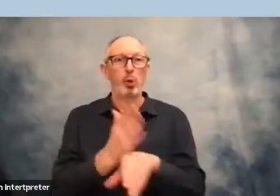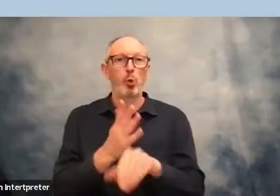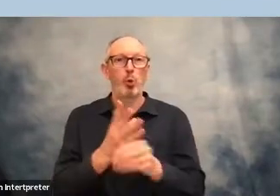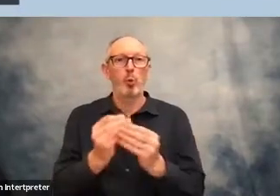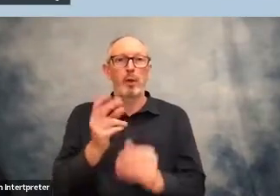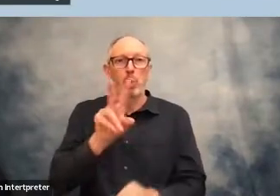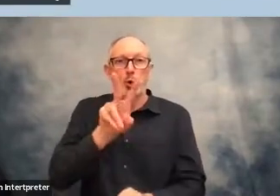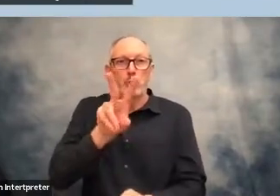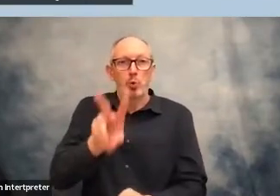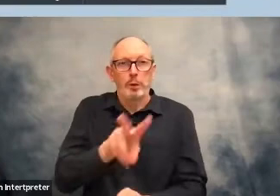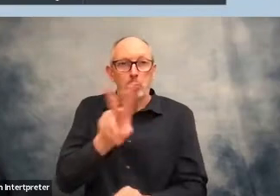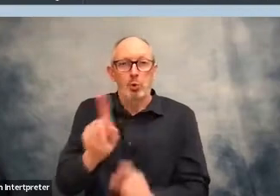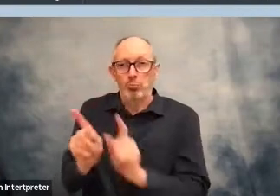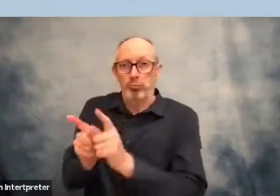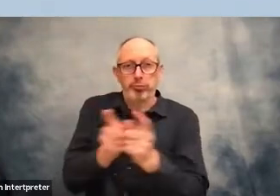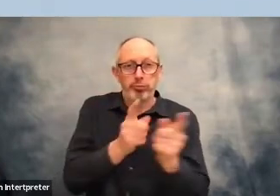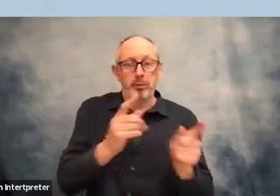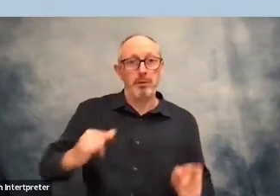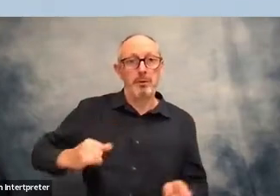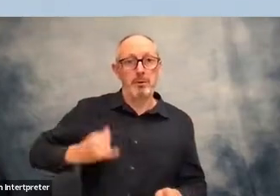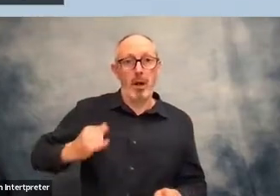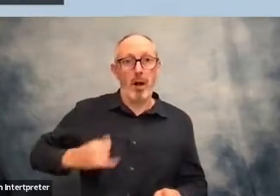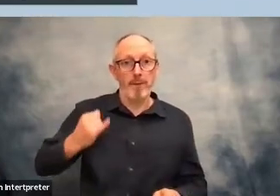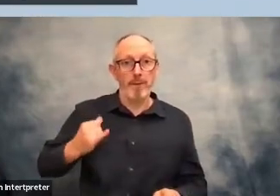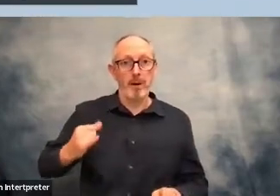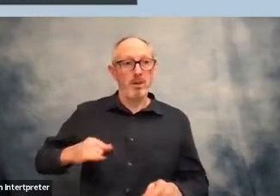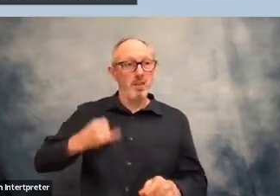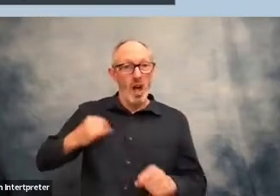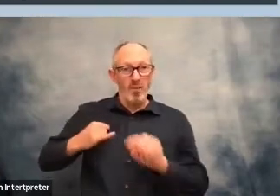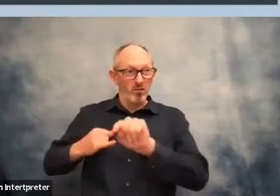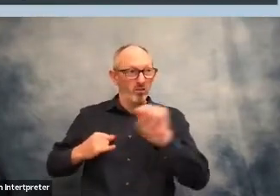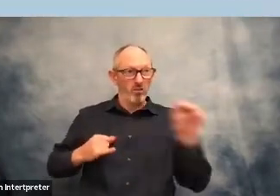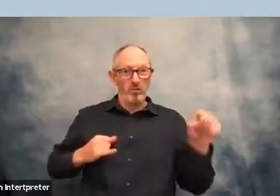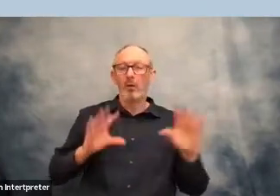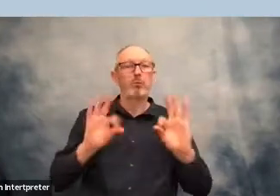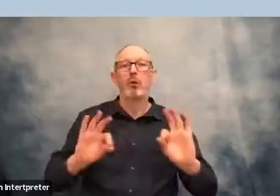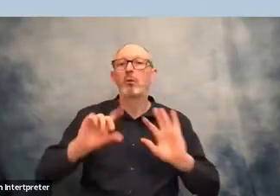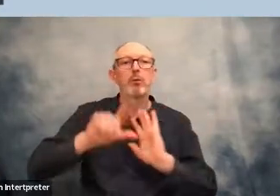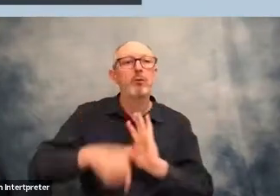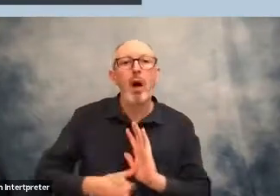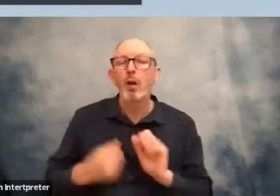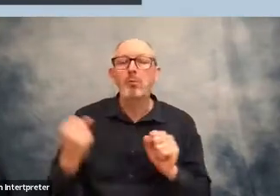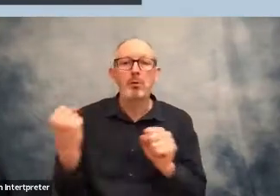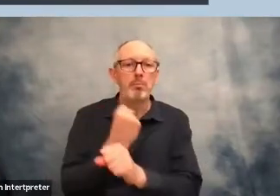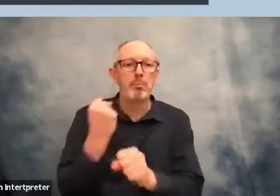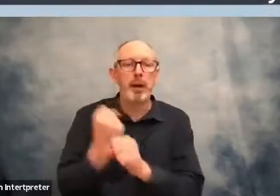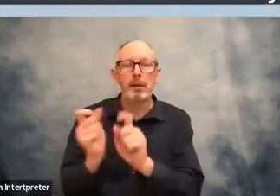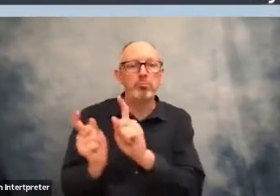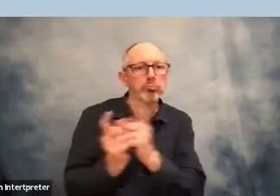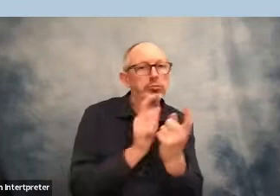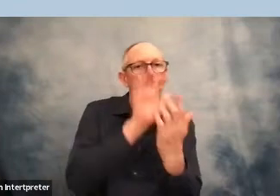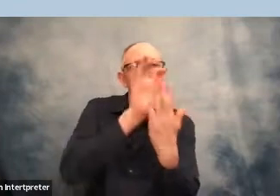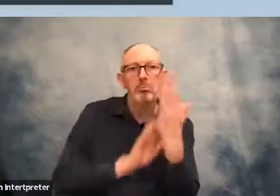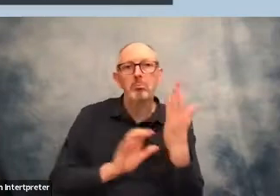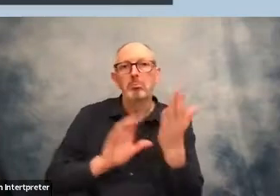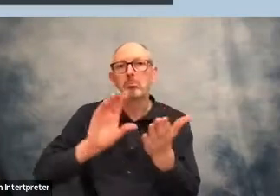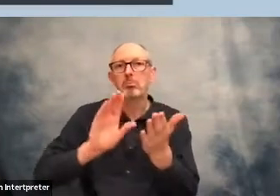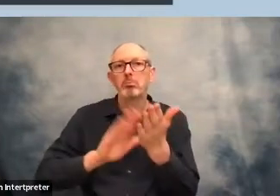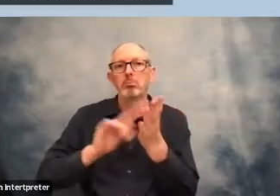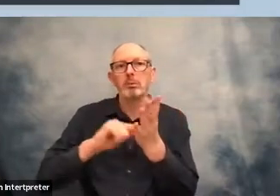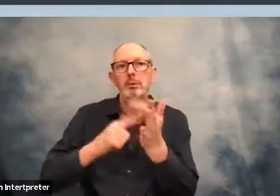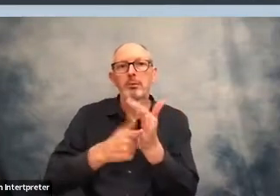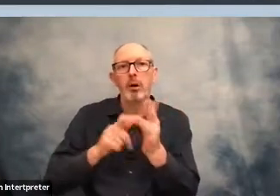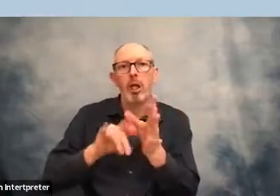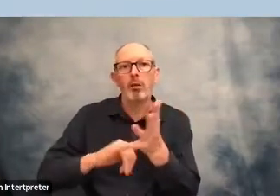members when he was with us, and those staff members didn't have time to create materials to help facilitate that carryover into new